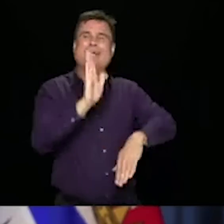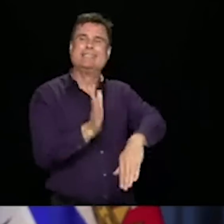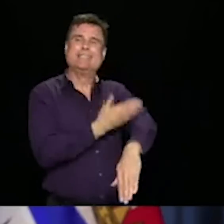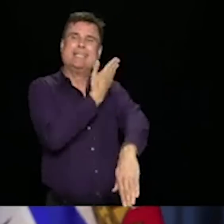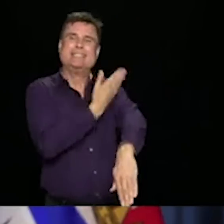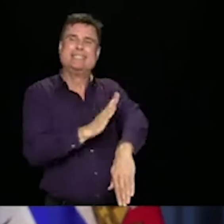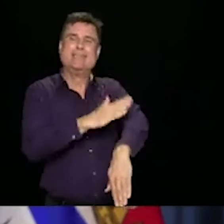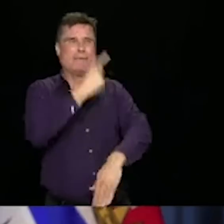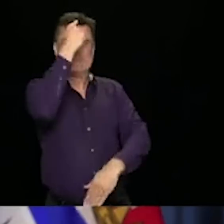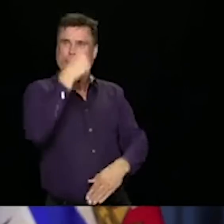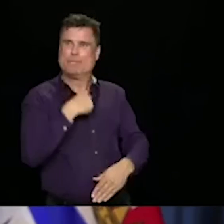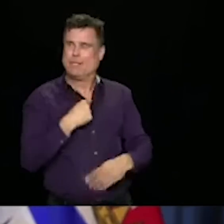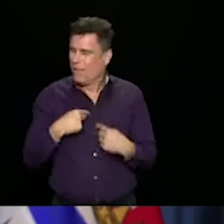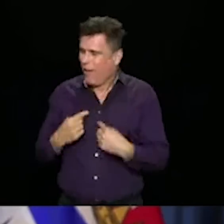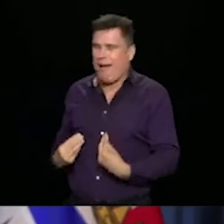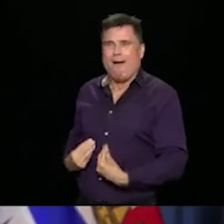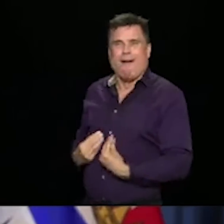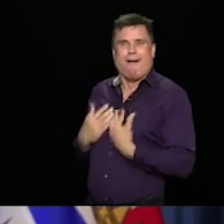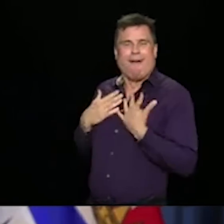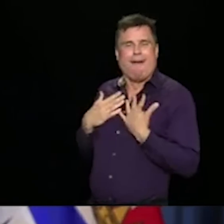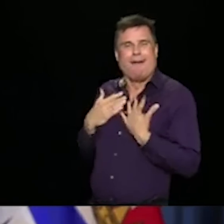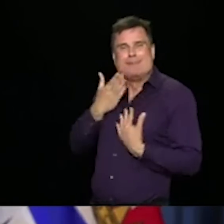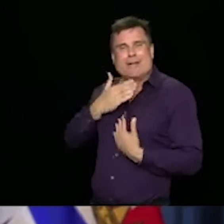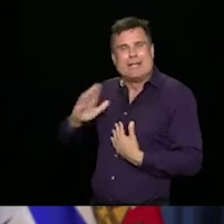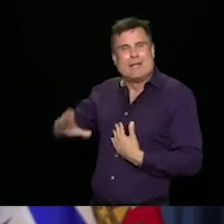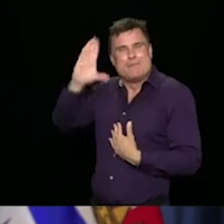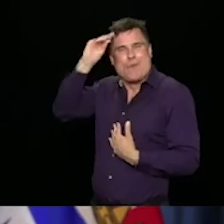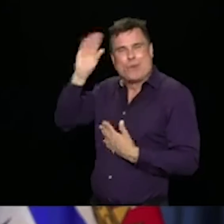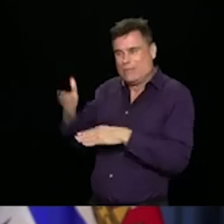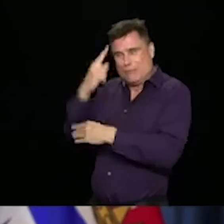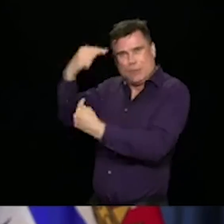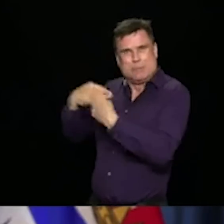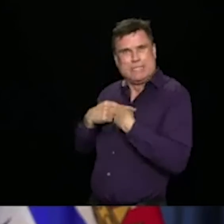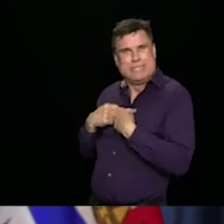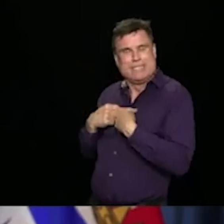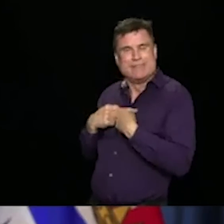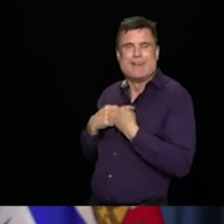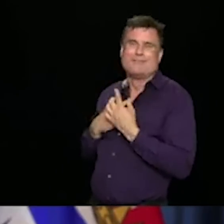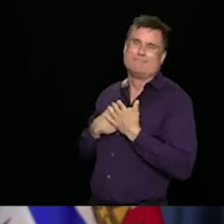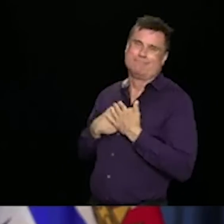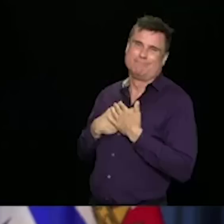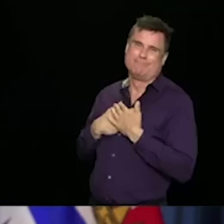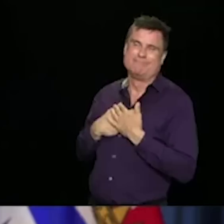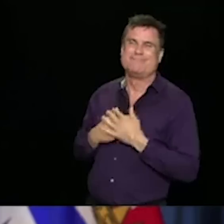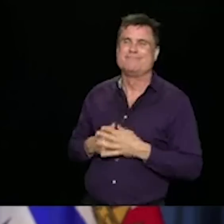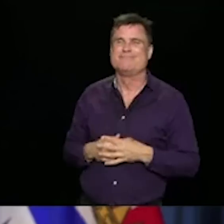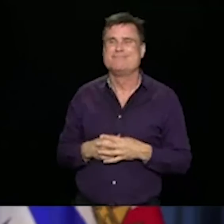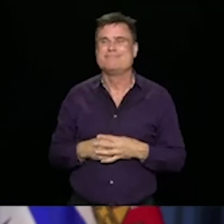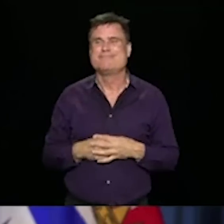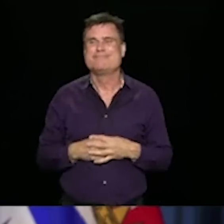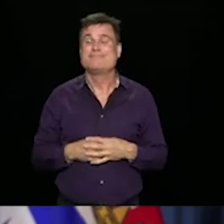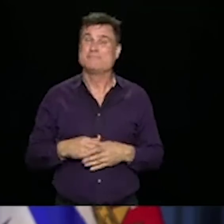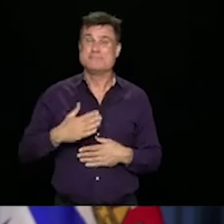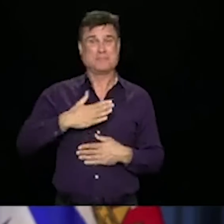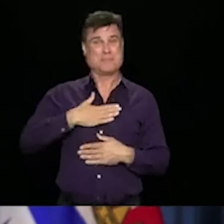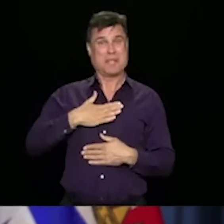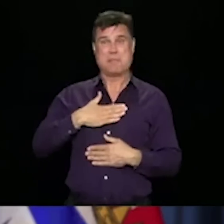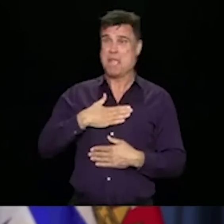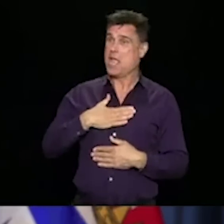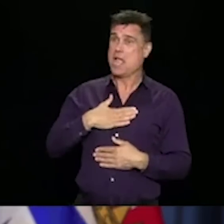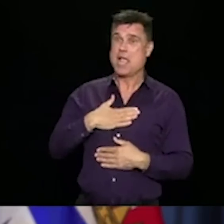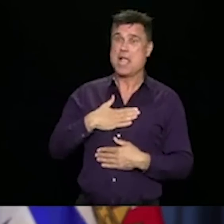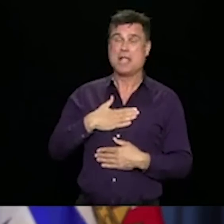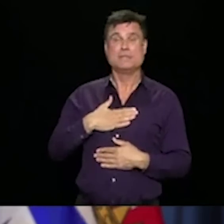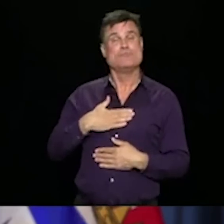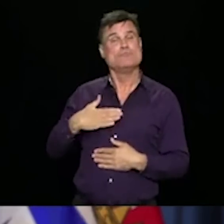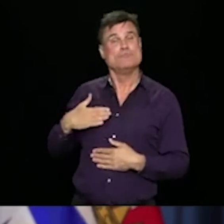bakeries and to fruit and vegetable stores so far, but that's actually probably my ordinary consumer pattern, so I don't think there's a lot of change